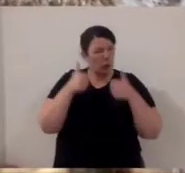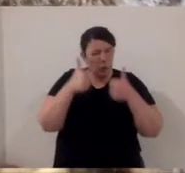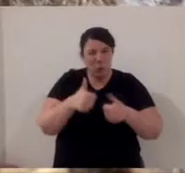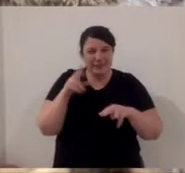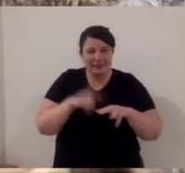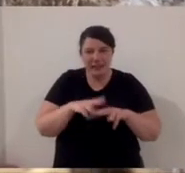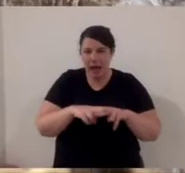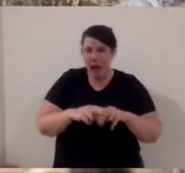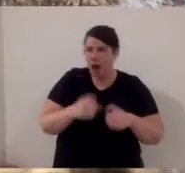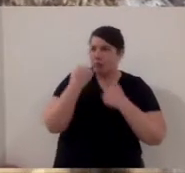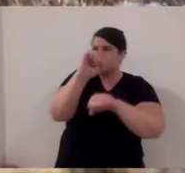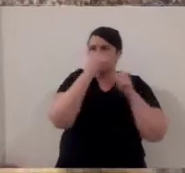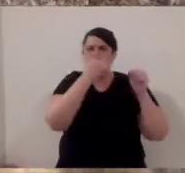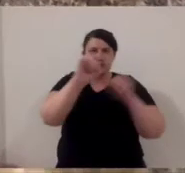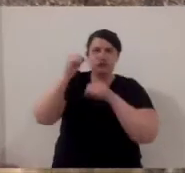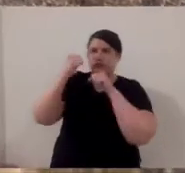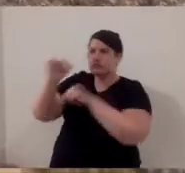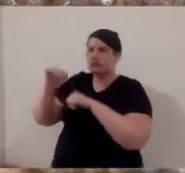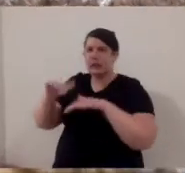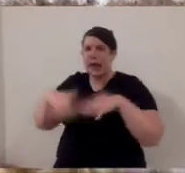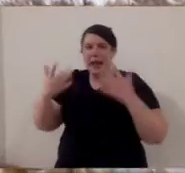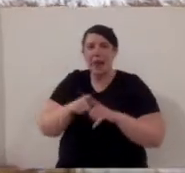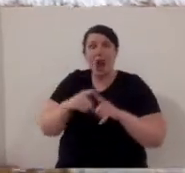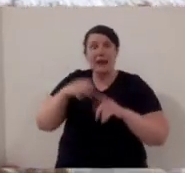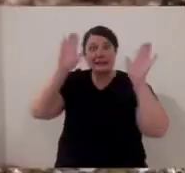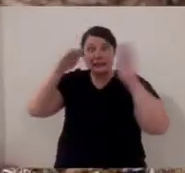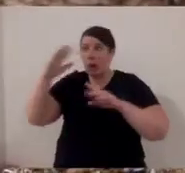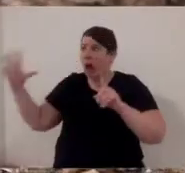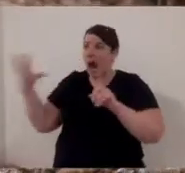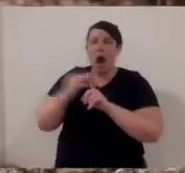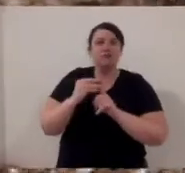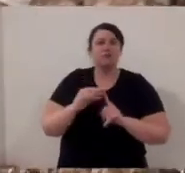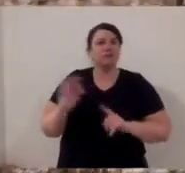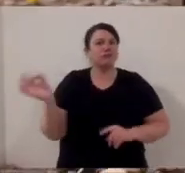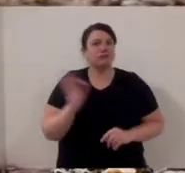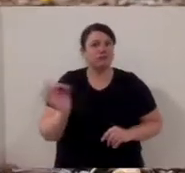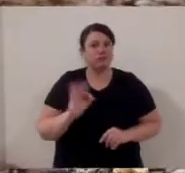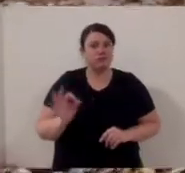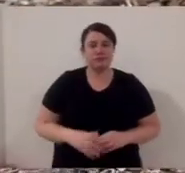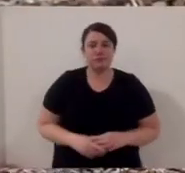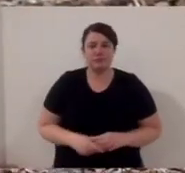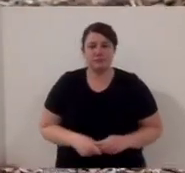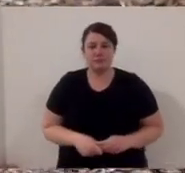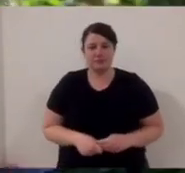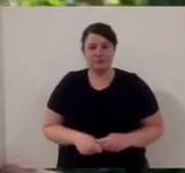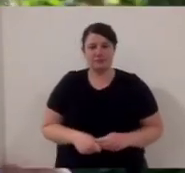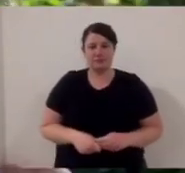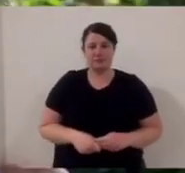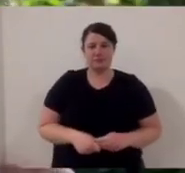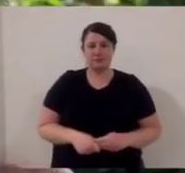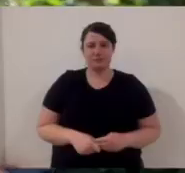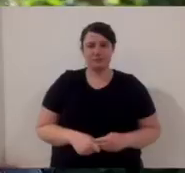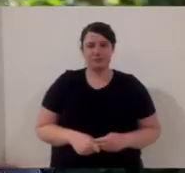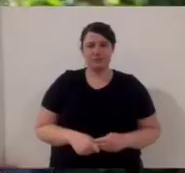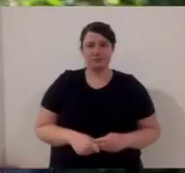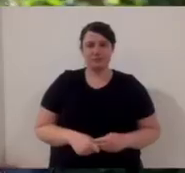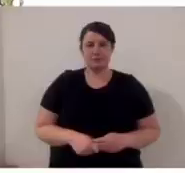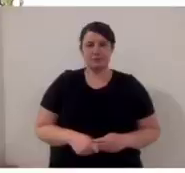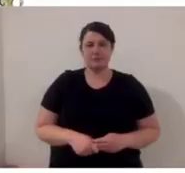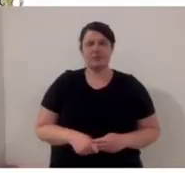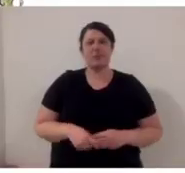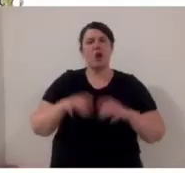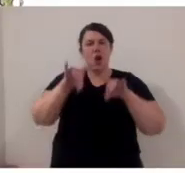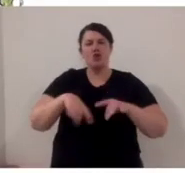He will protect them from any threats and predators, like dingoes. Now, one fun fact is that on the Australian coat